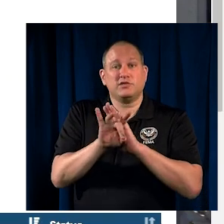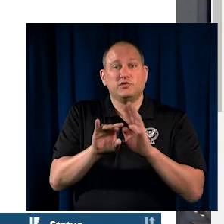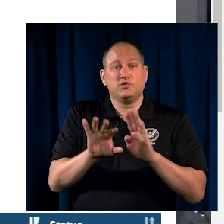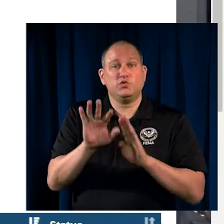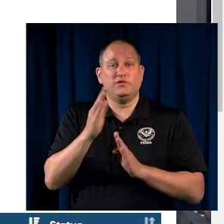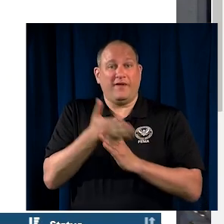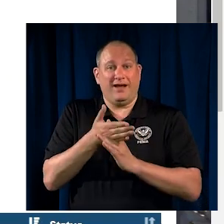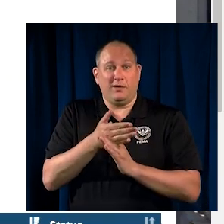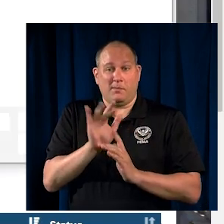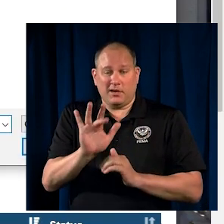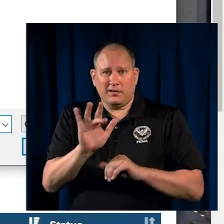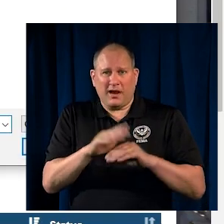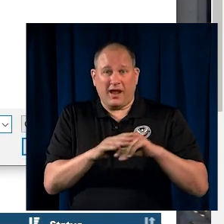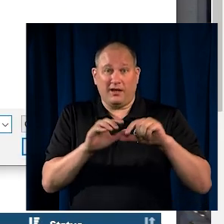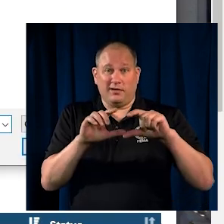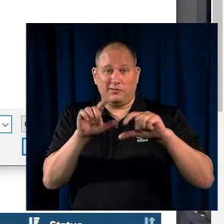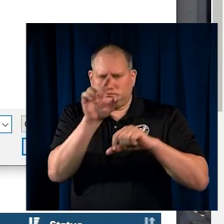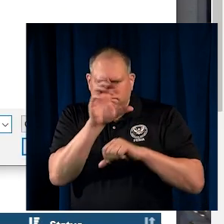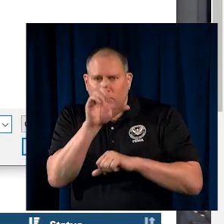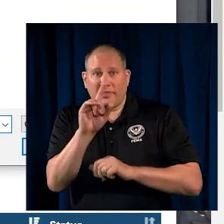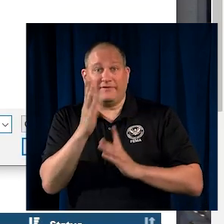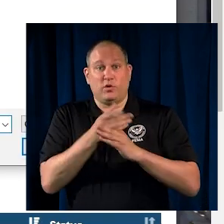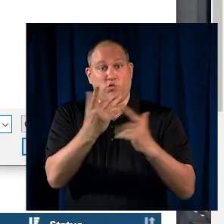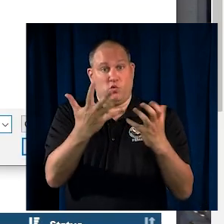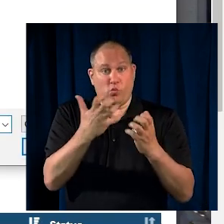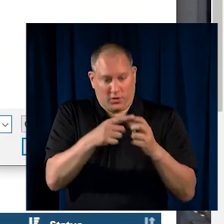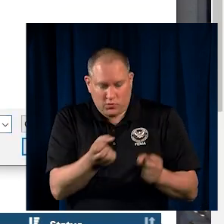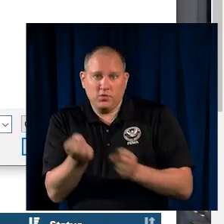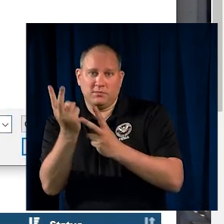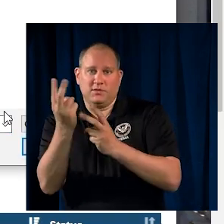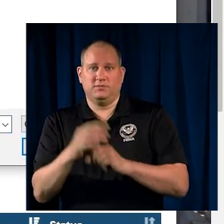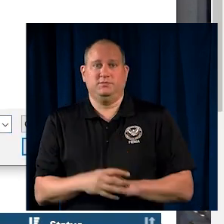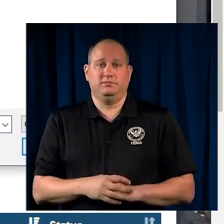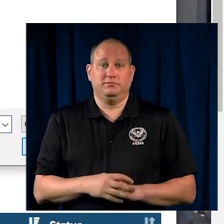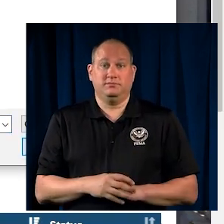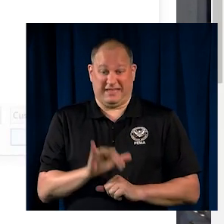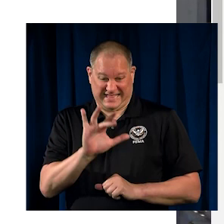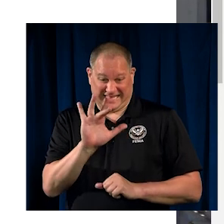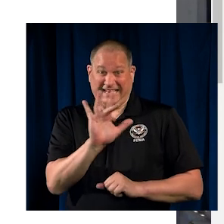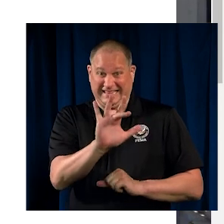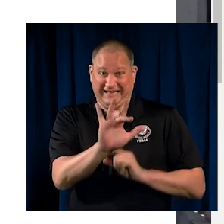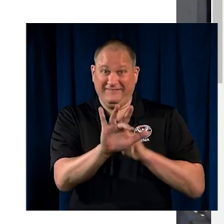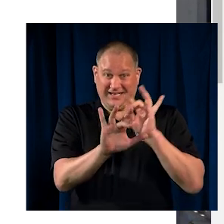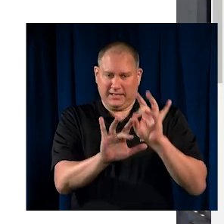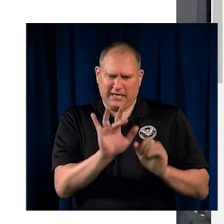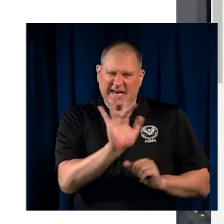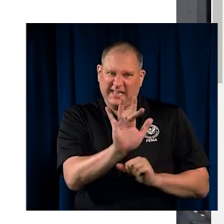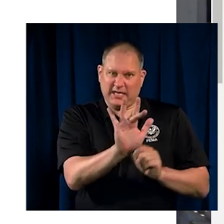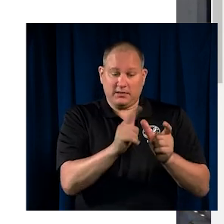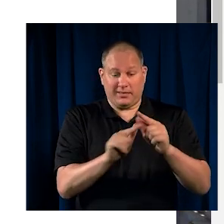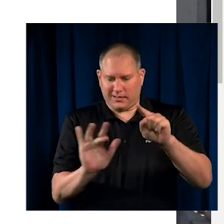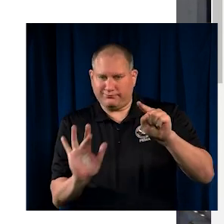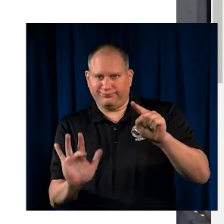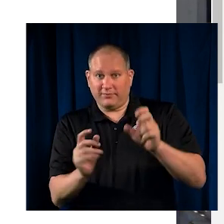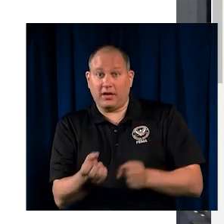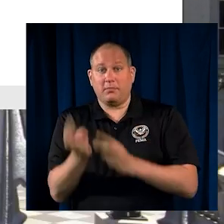File button to locate the file you want to upload. Click on the desired file and select Upload